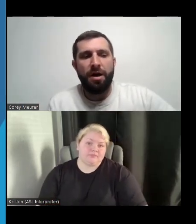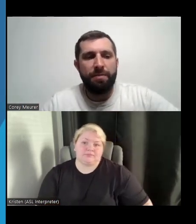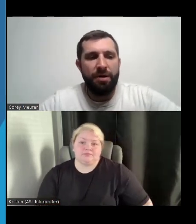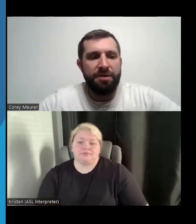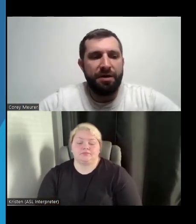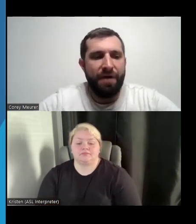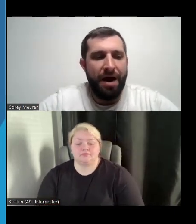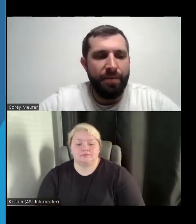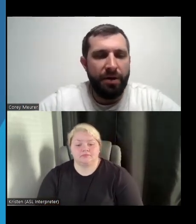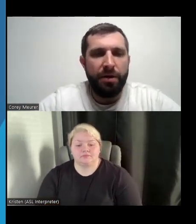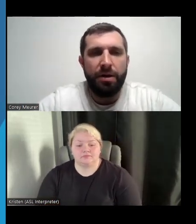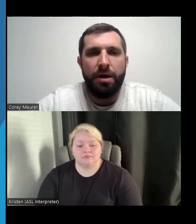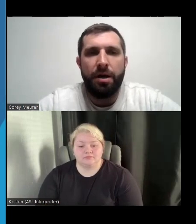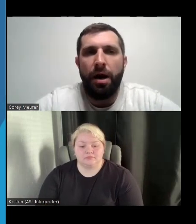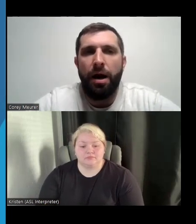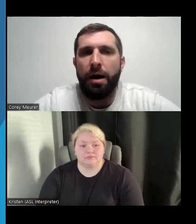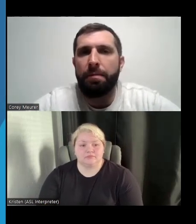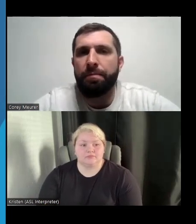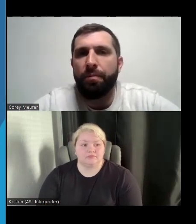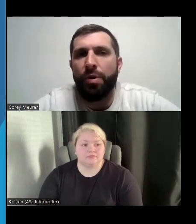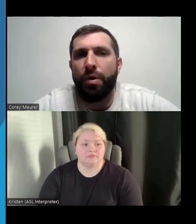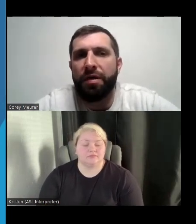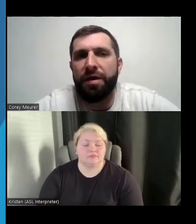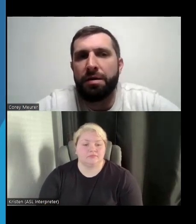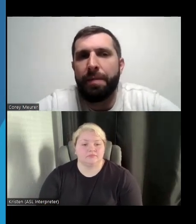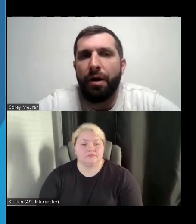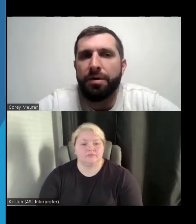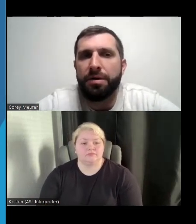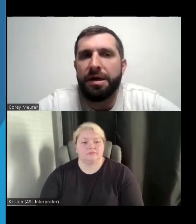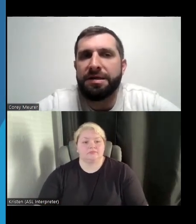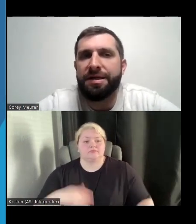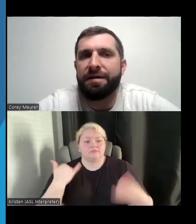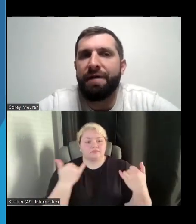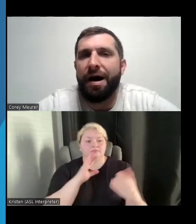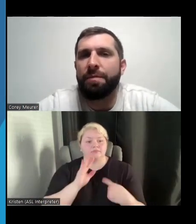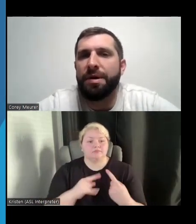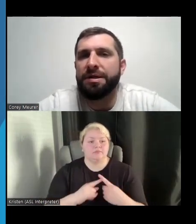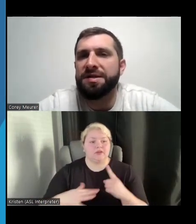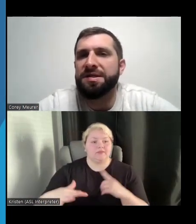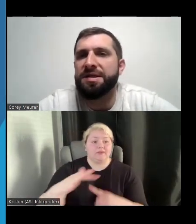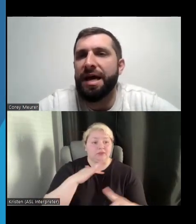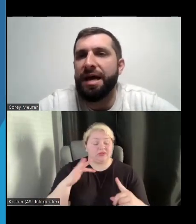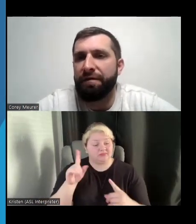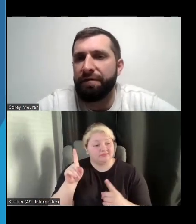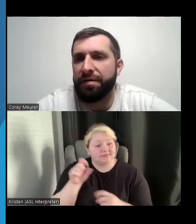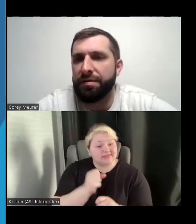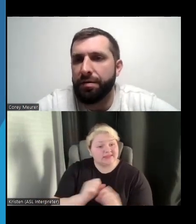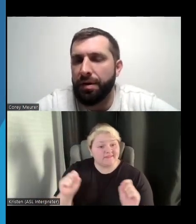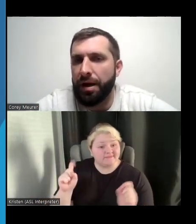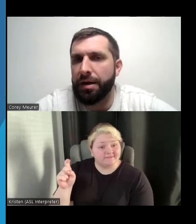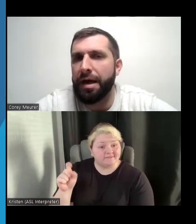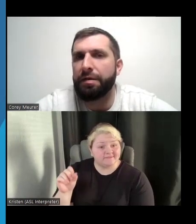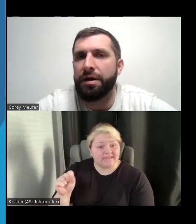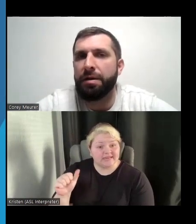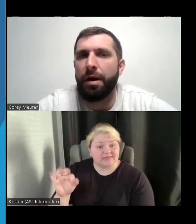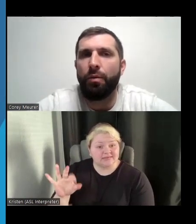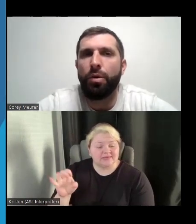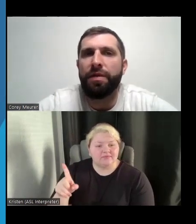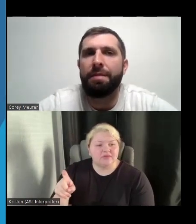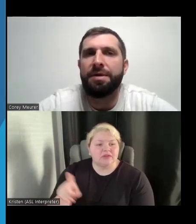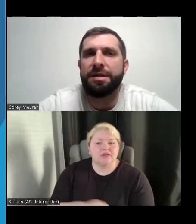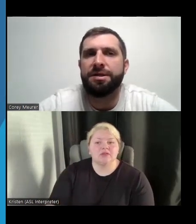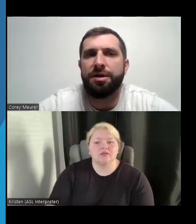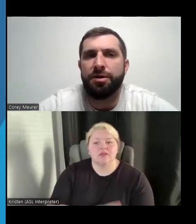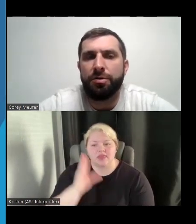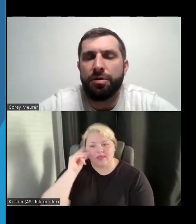So we're talking about the environment. We want to think about, is the environment safe? And again, think about